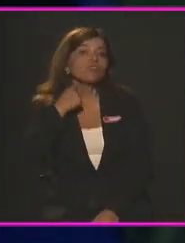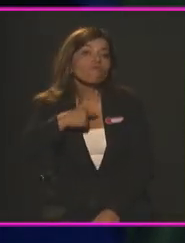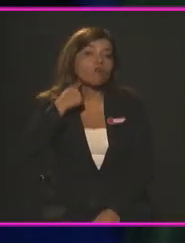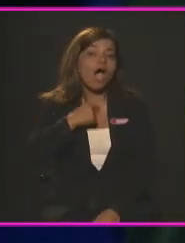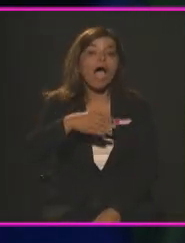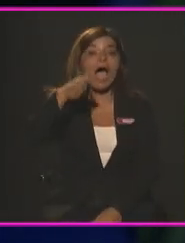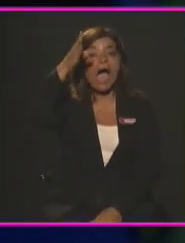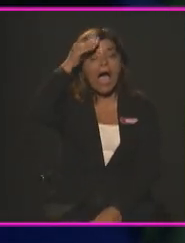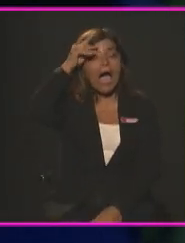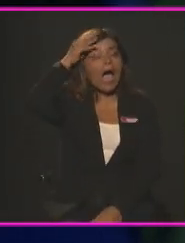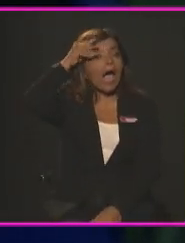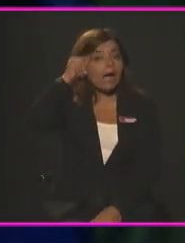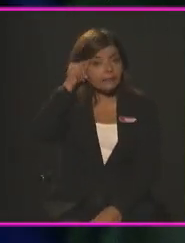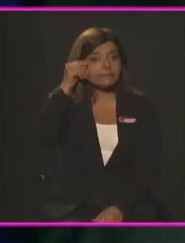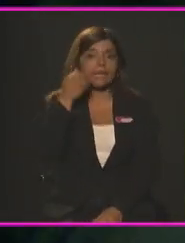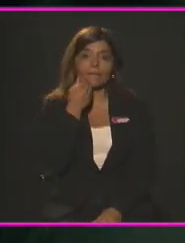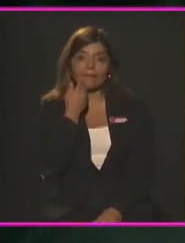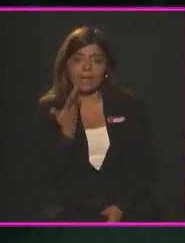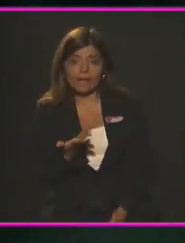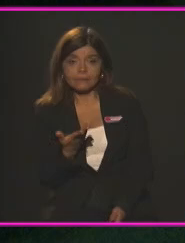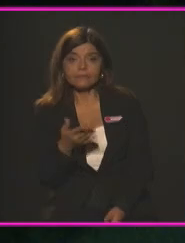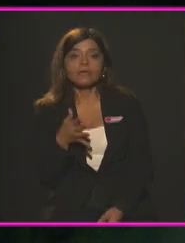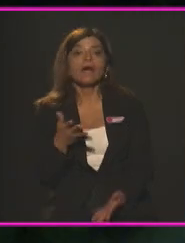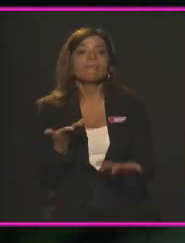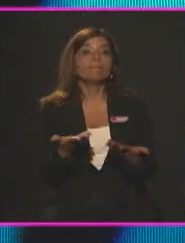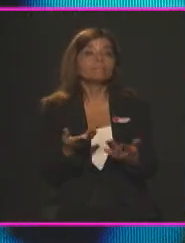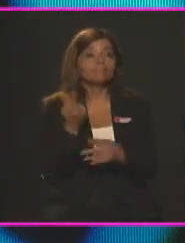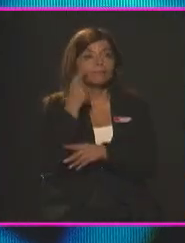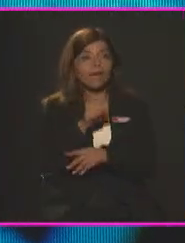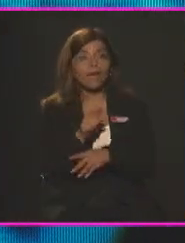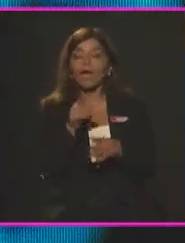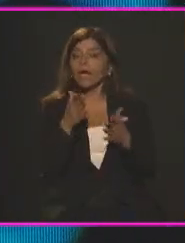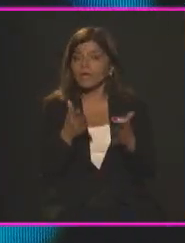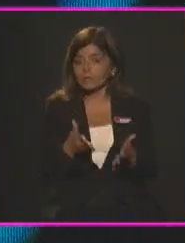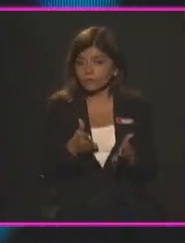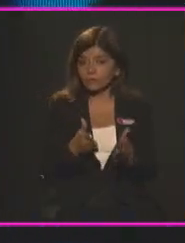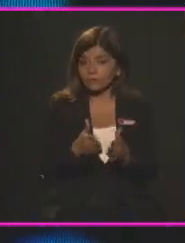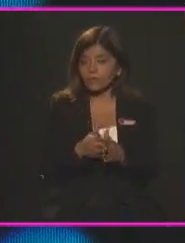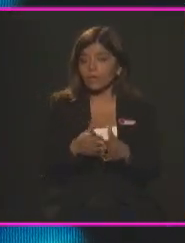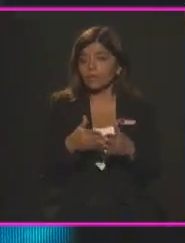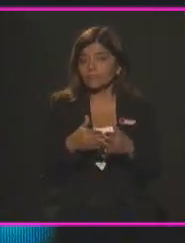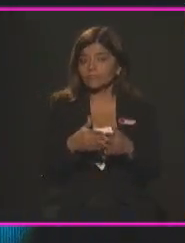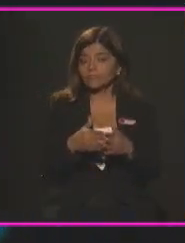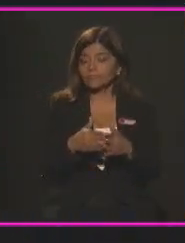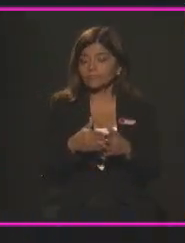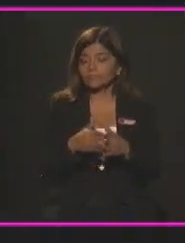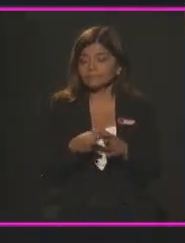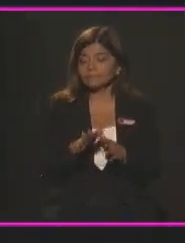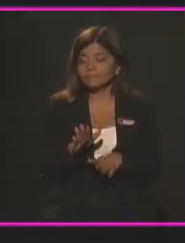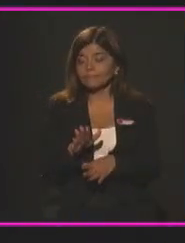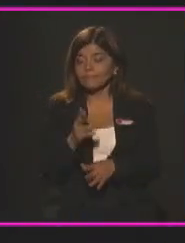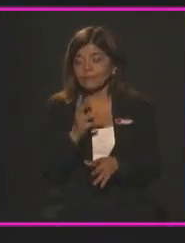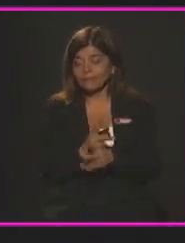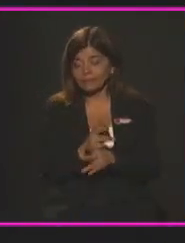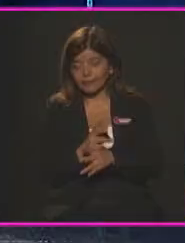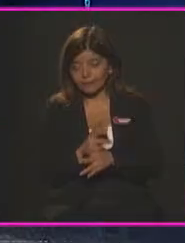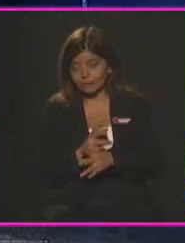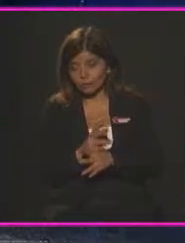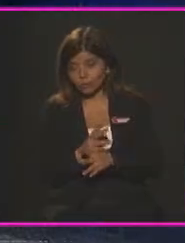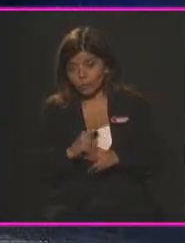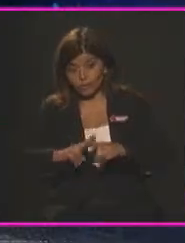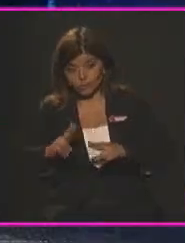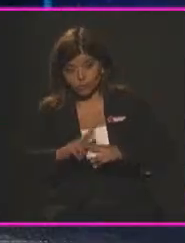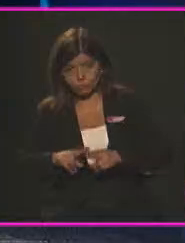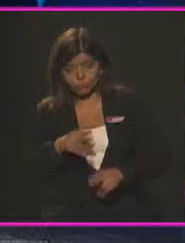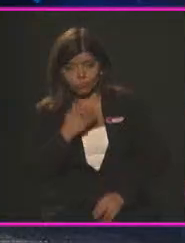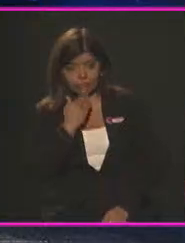talk. However, if you've been following the popular press, you know that there is a simple solution to all of this. And so at